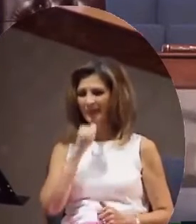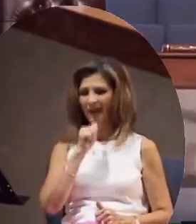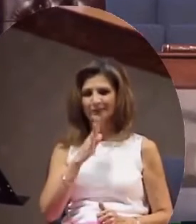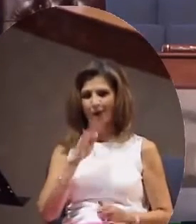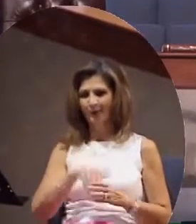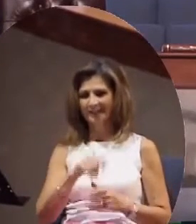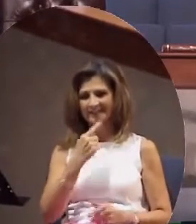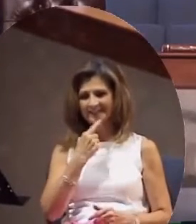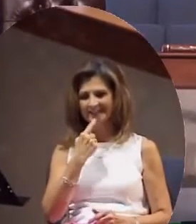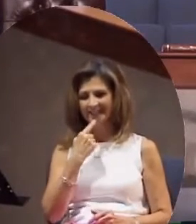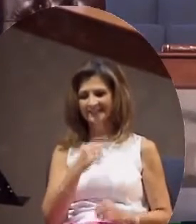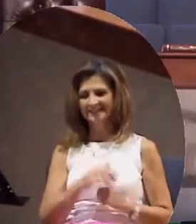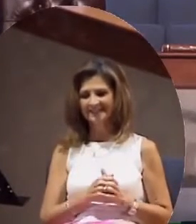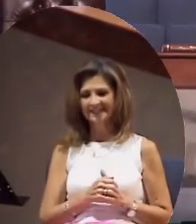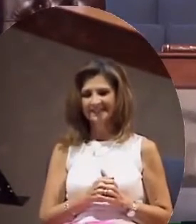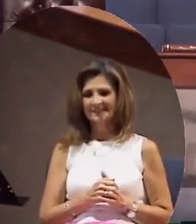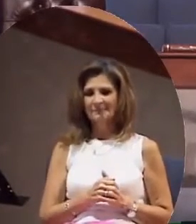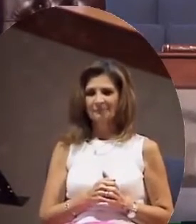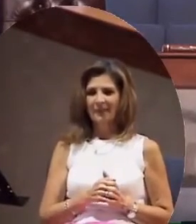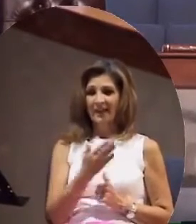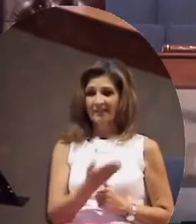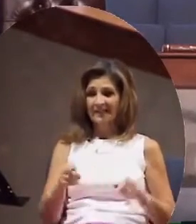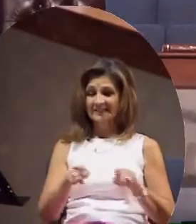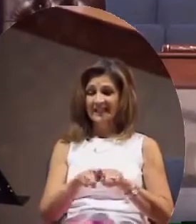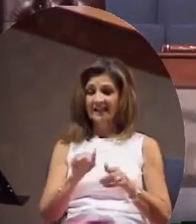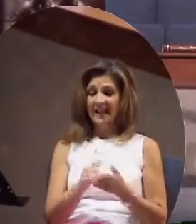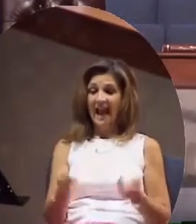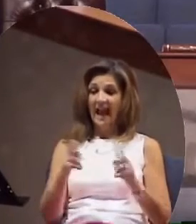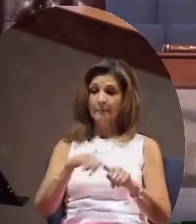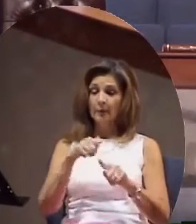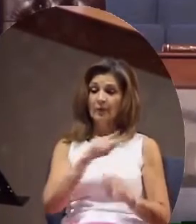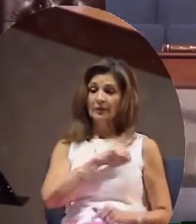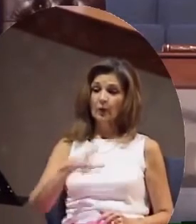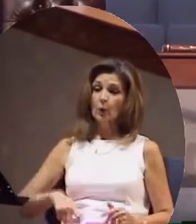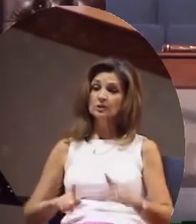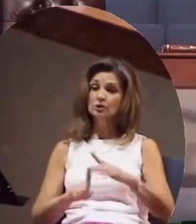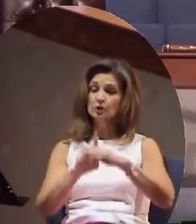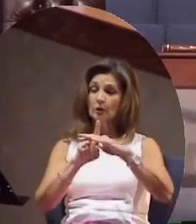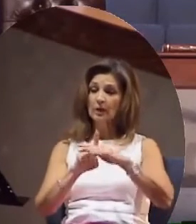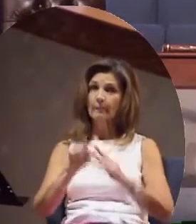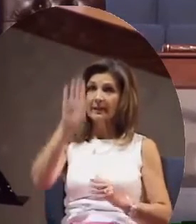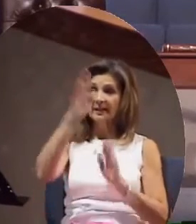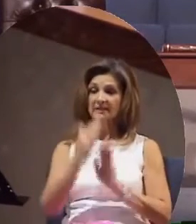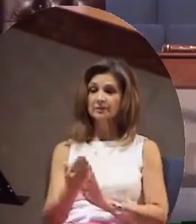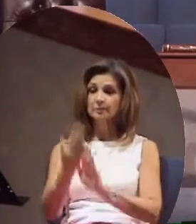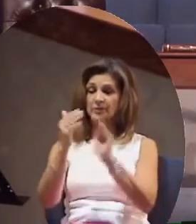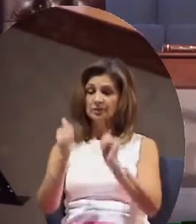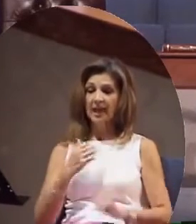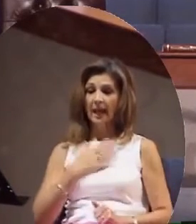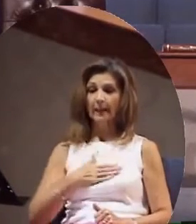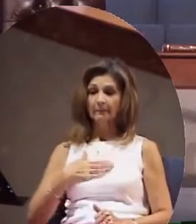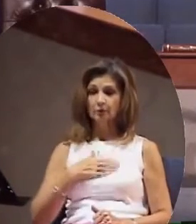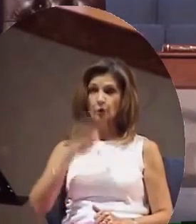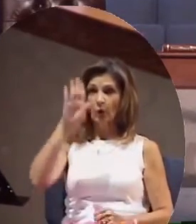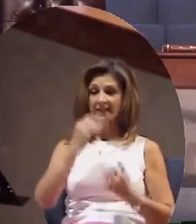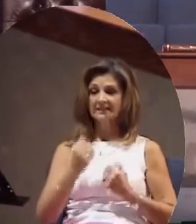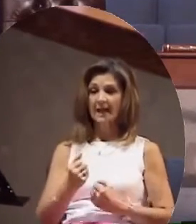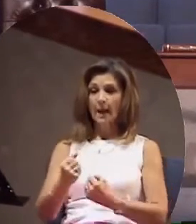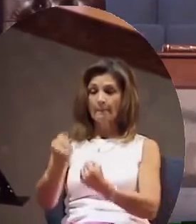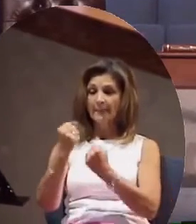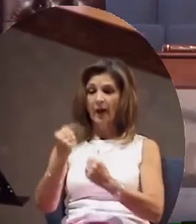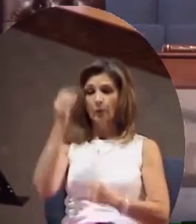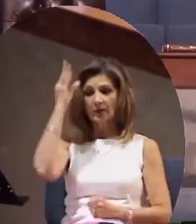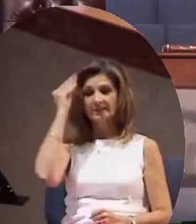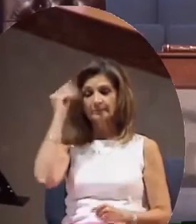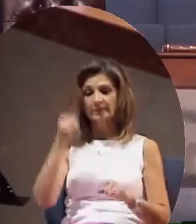that happen when the Lord shows up. Amen. And listen to this. I want to make this point. His presence can be enjoyed and his power experienced,